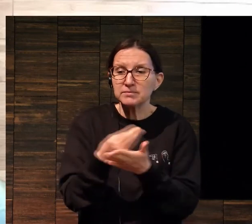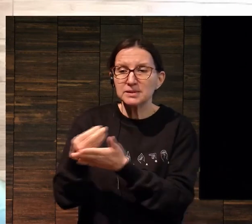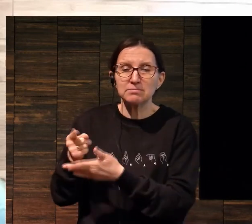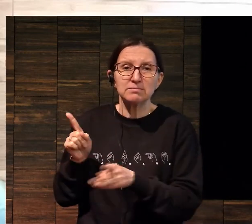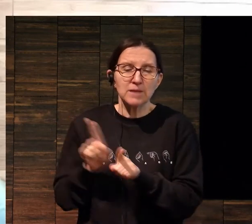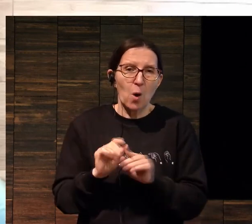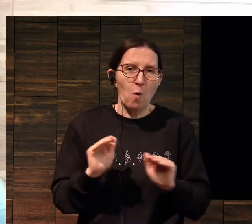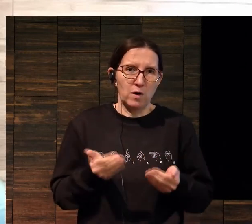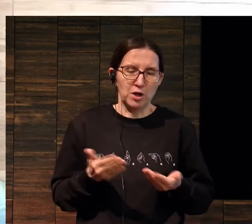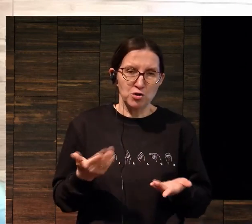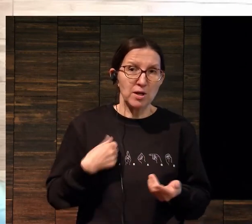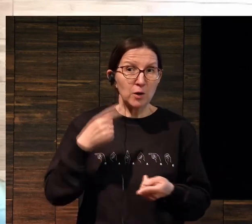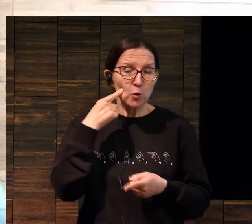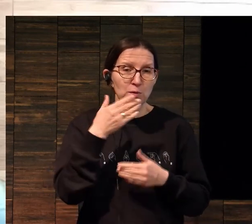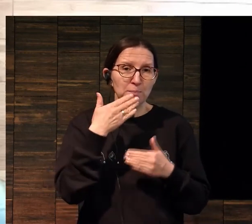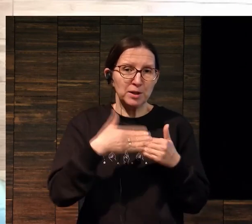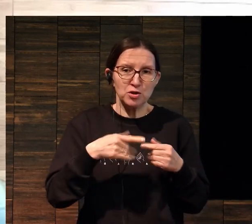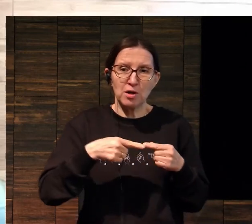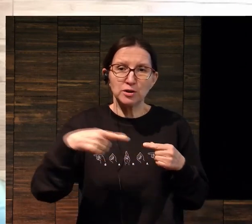future.